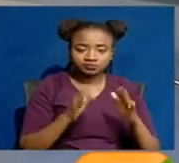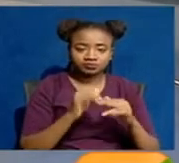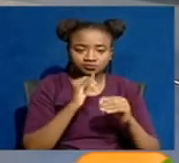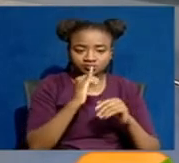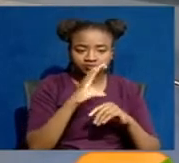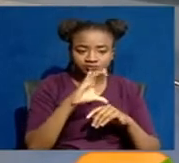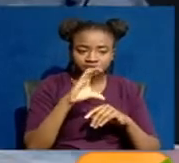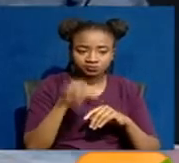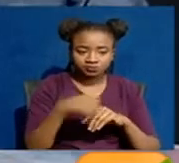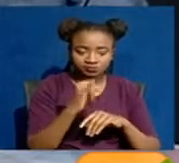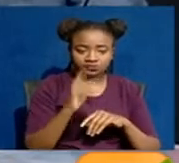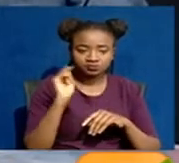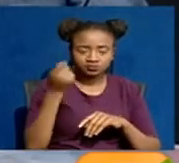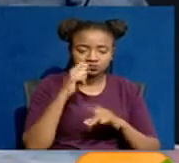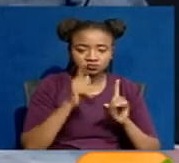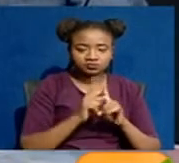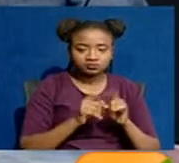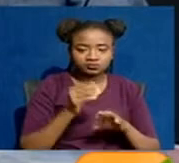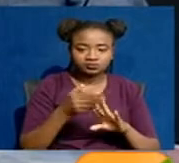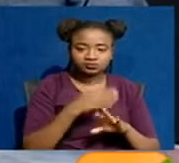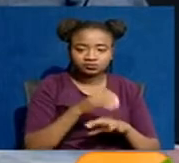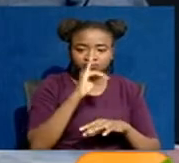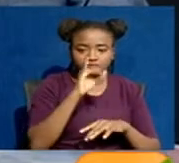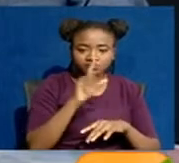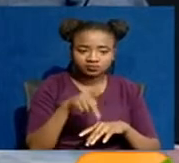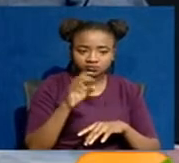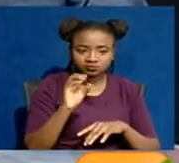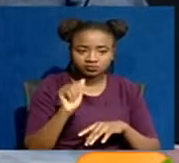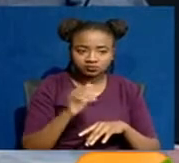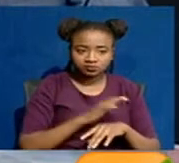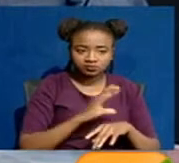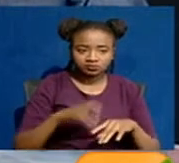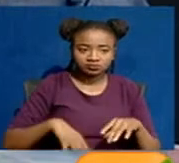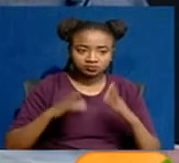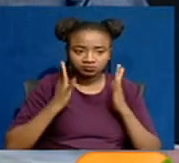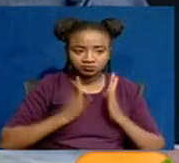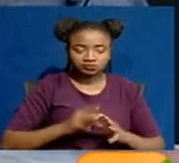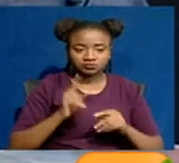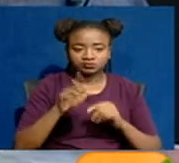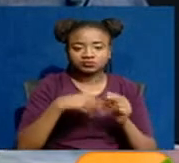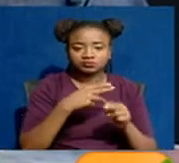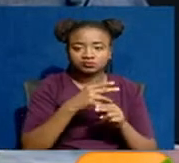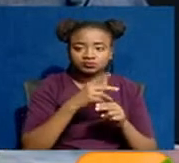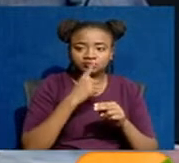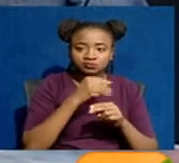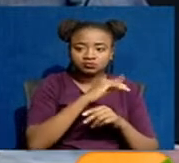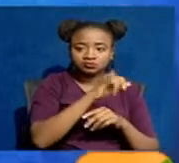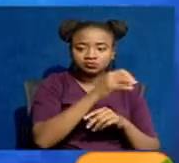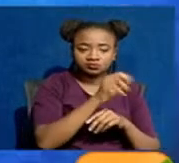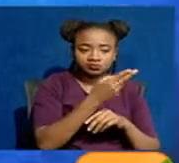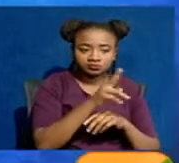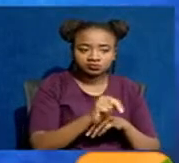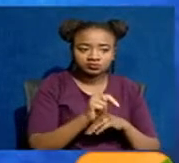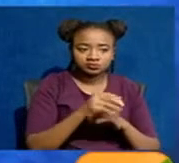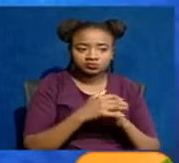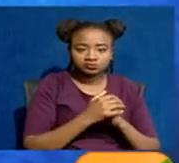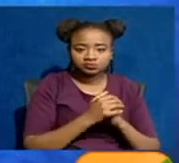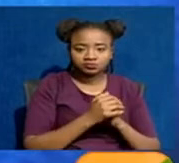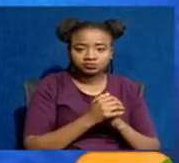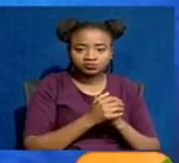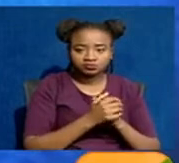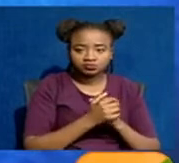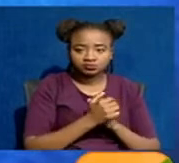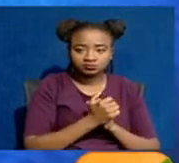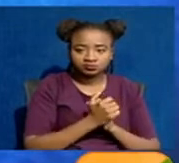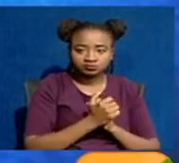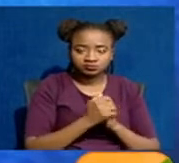a former IPOA commissioner. He's also an advocate, and that is John Waiganjo. I will start, so we're looking at arrests